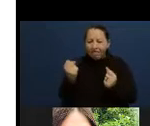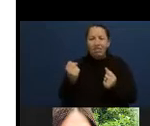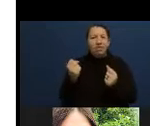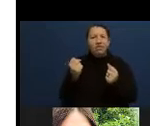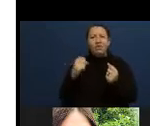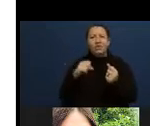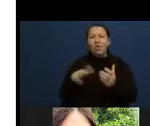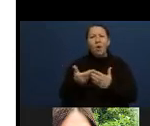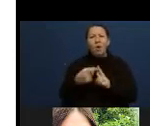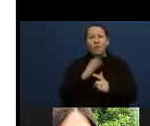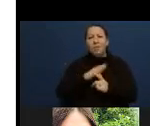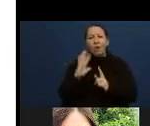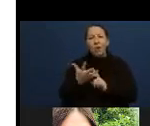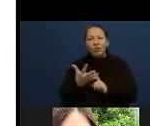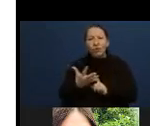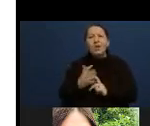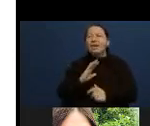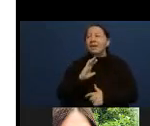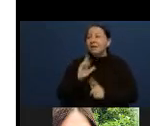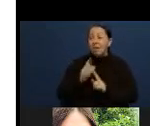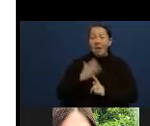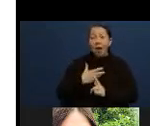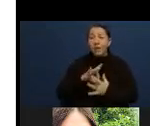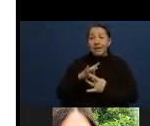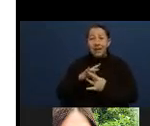come from our culture and connections.